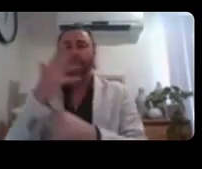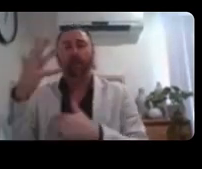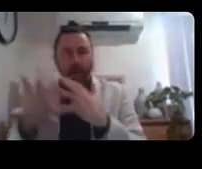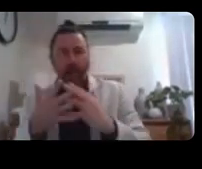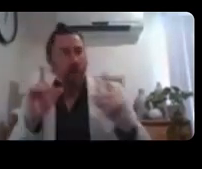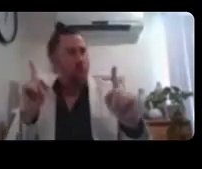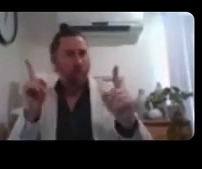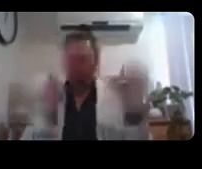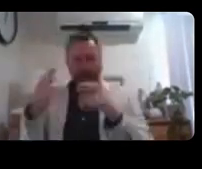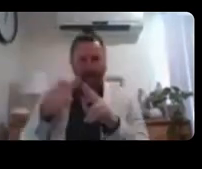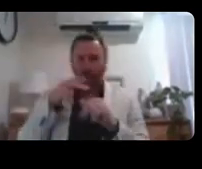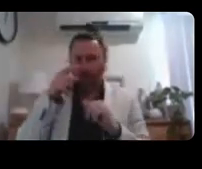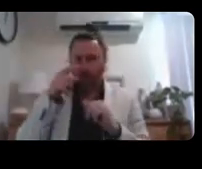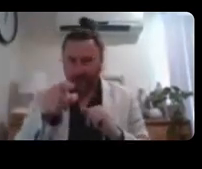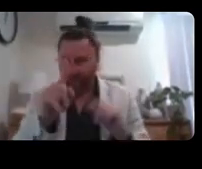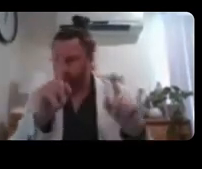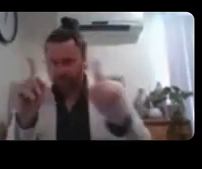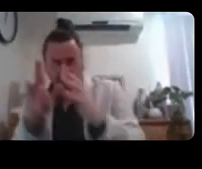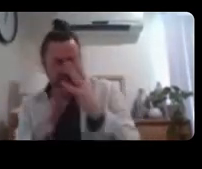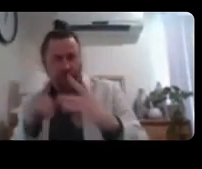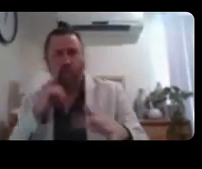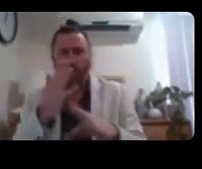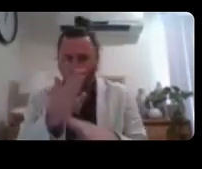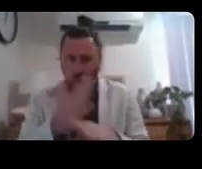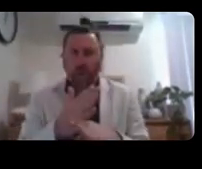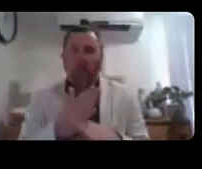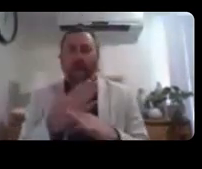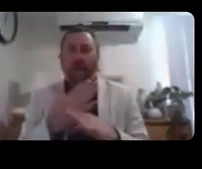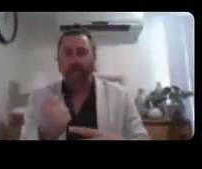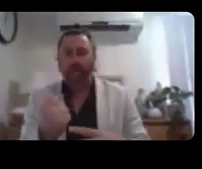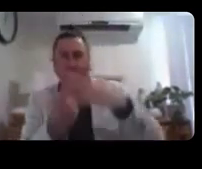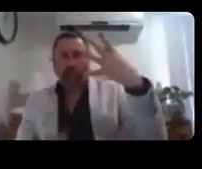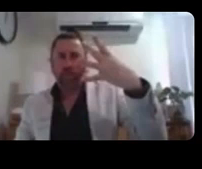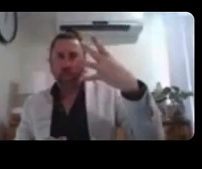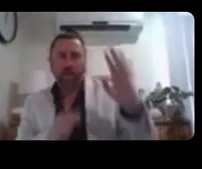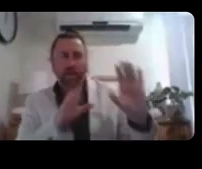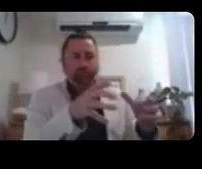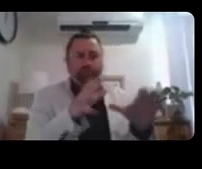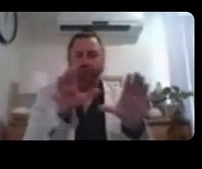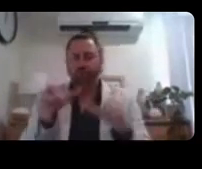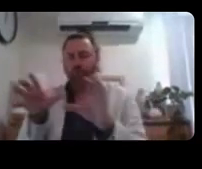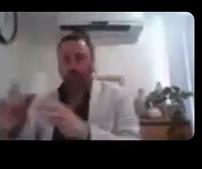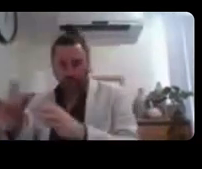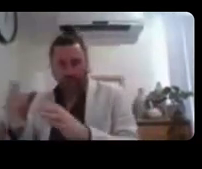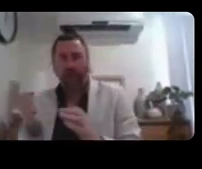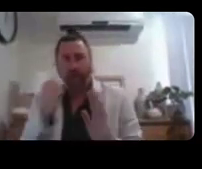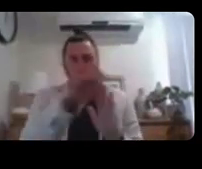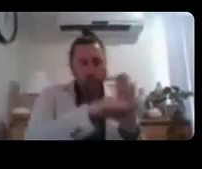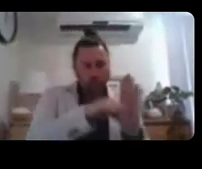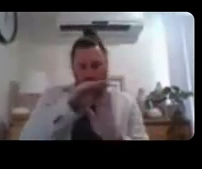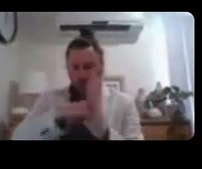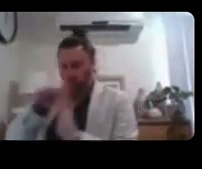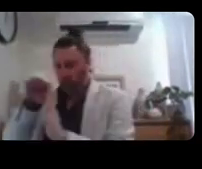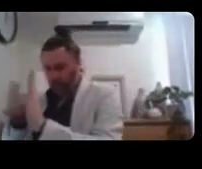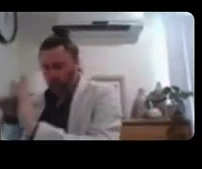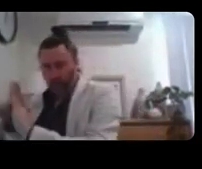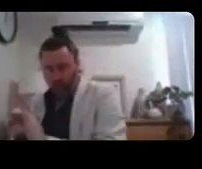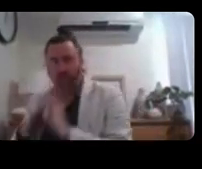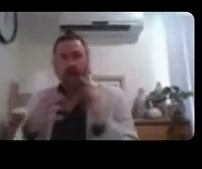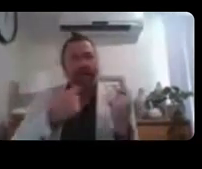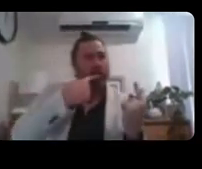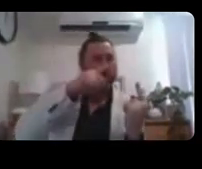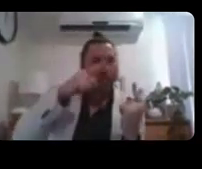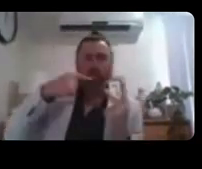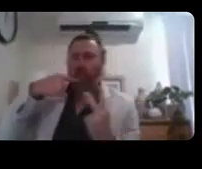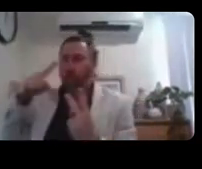overall Star Ratings and rules for the 4 subcategories, the reporting requirements, how Star Ratings will be